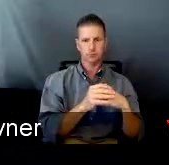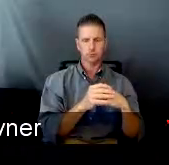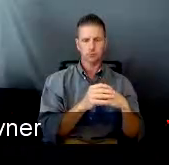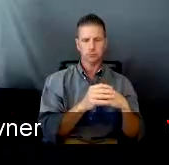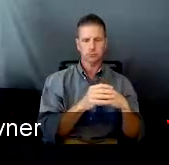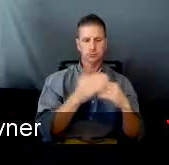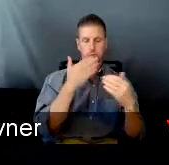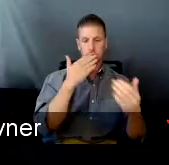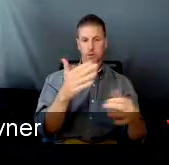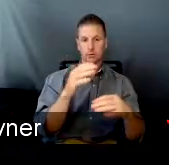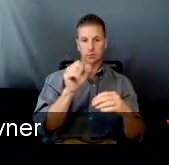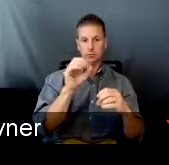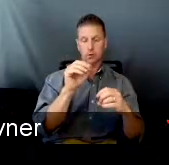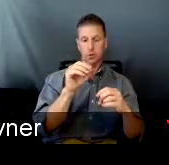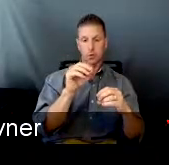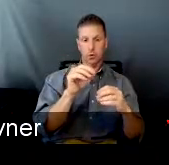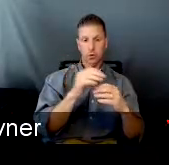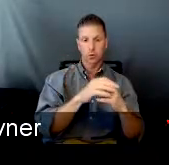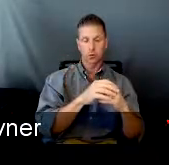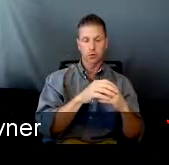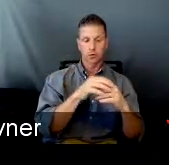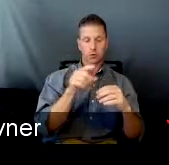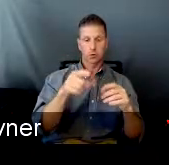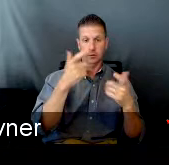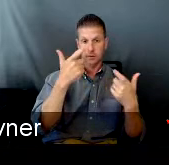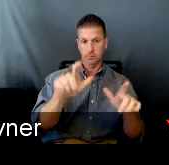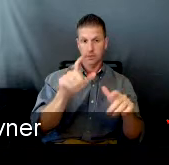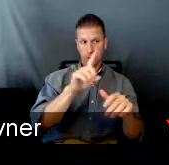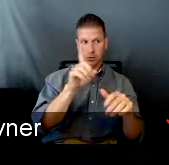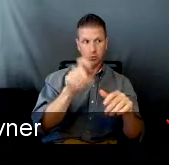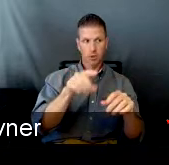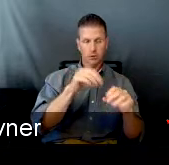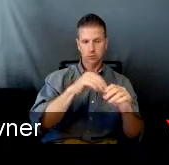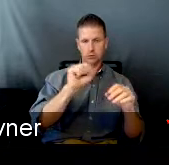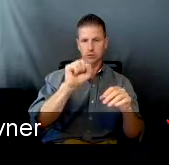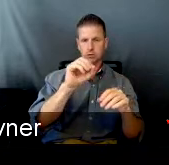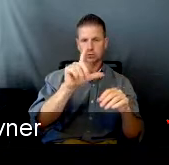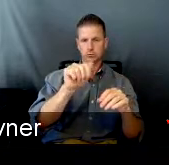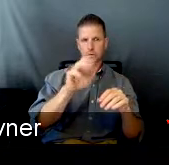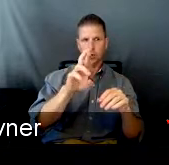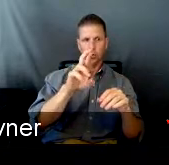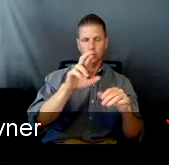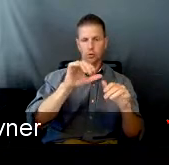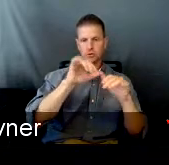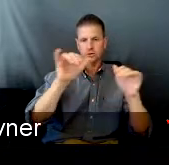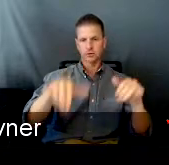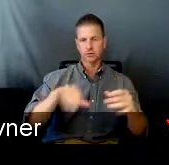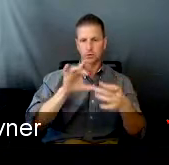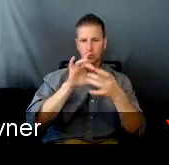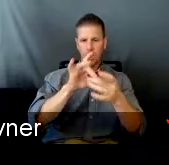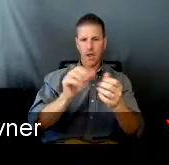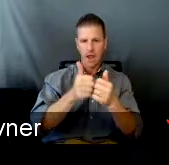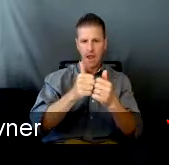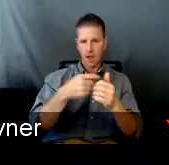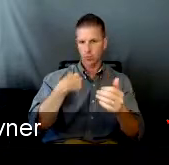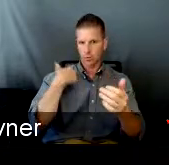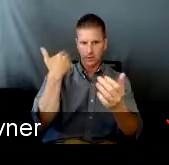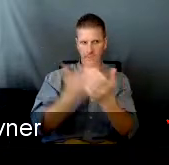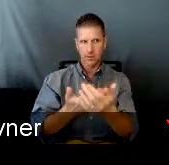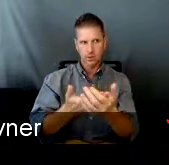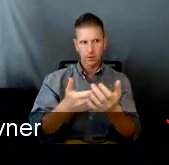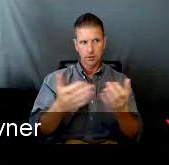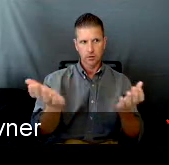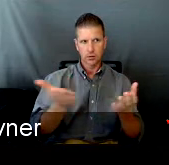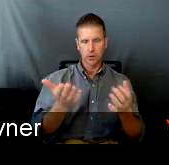Thanks. So some of the big questions in solar system science, of course, relate to, how did we get here?